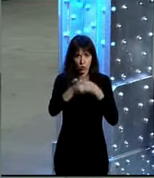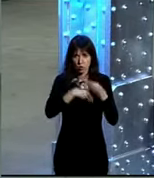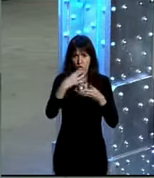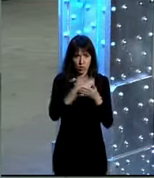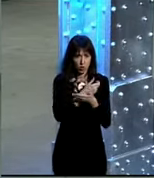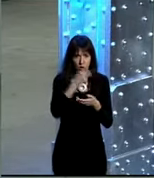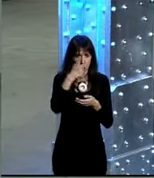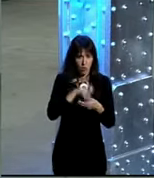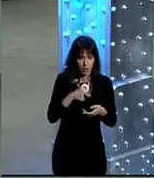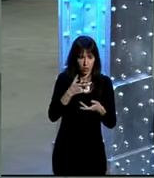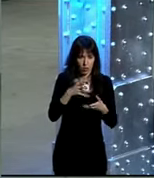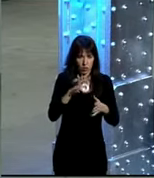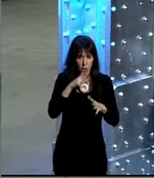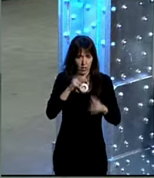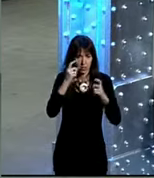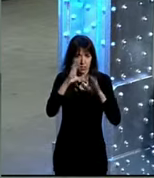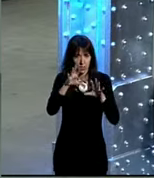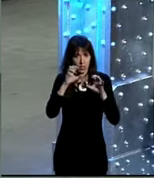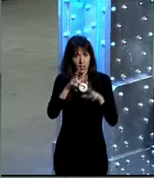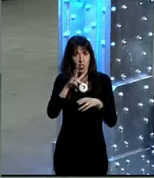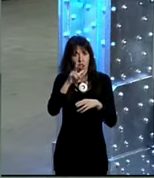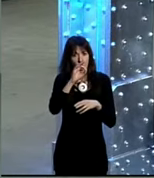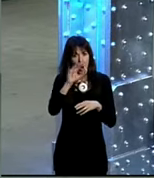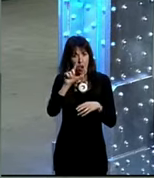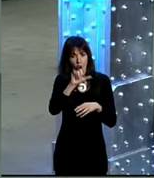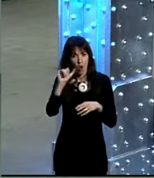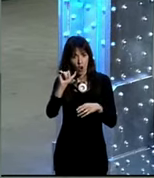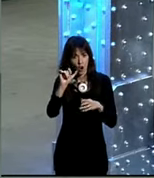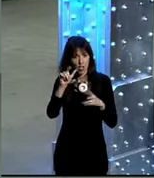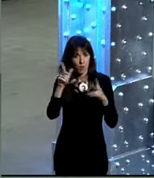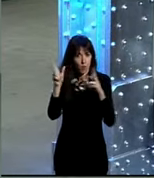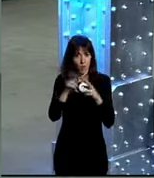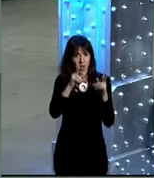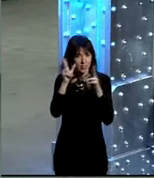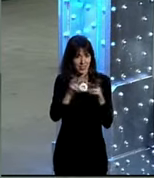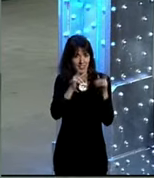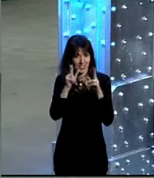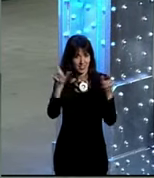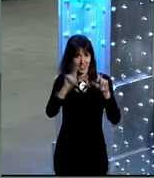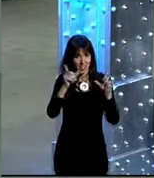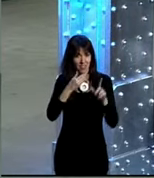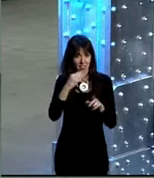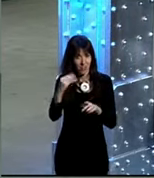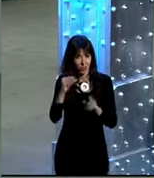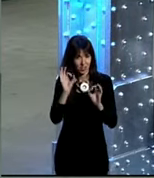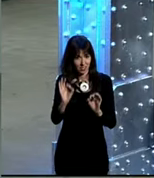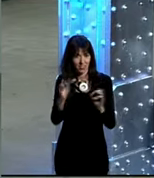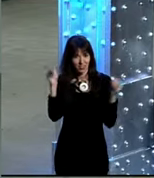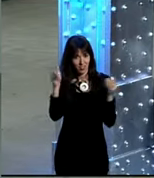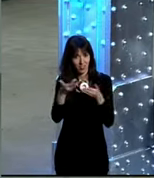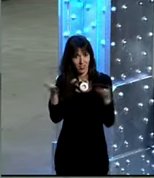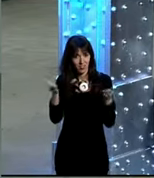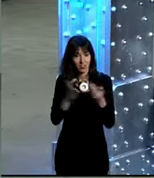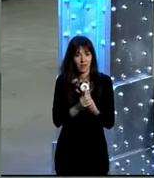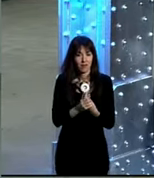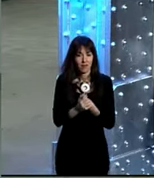teenage soap opera that Rob is, no, I don't know if you're familiar with it. You're the only one from UK here I can think of. So, no, sorry,